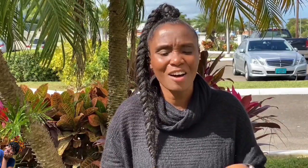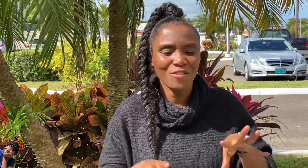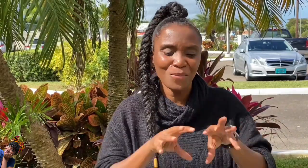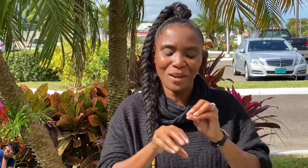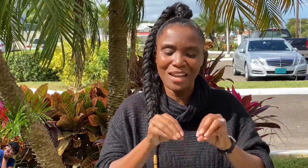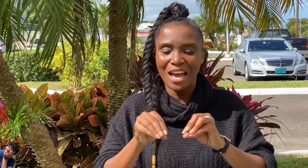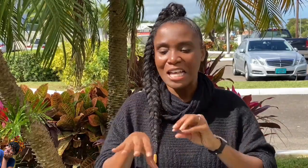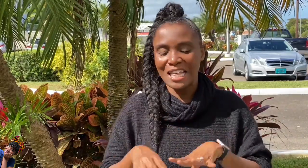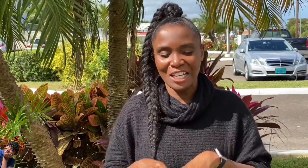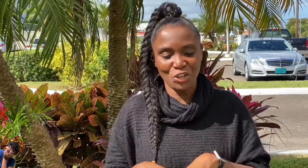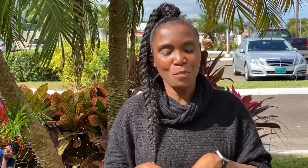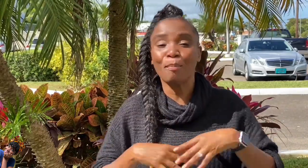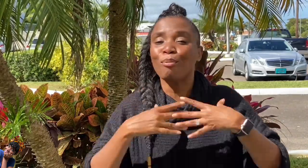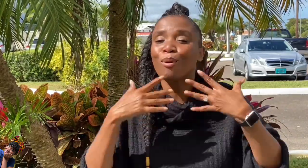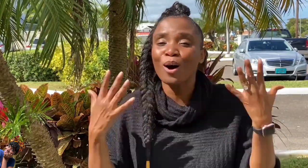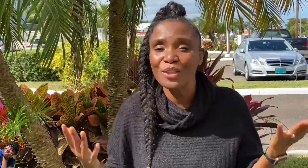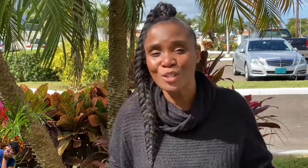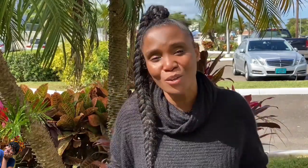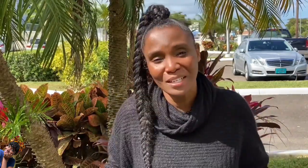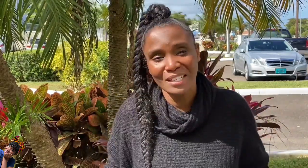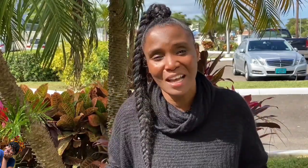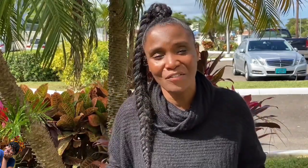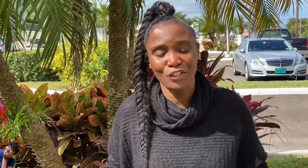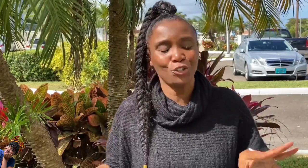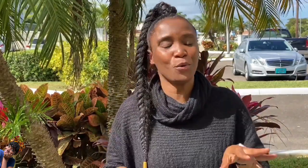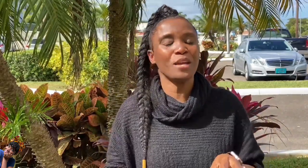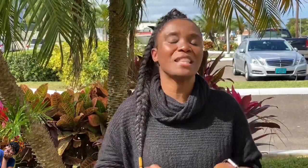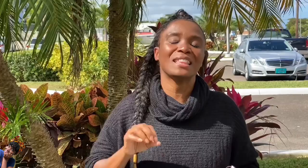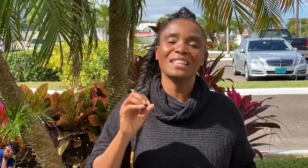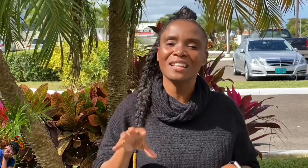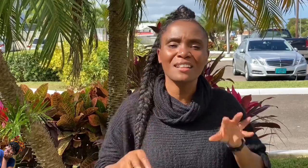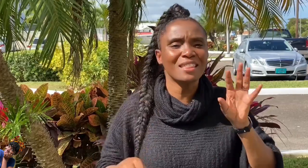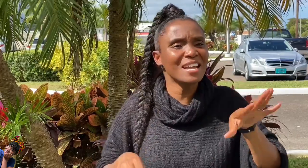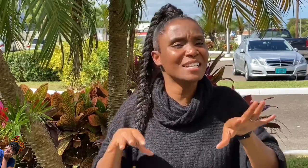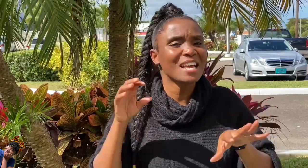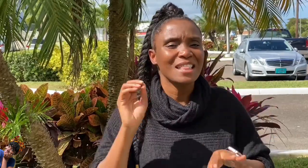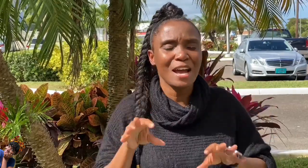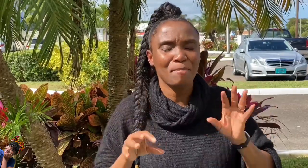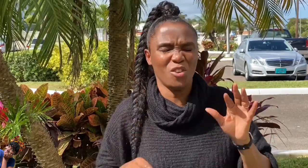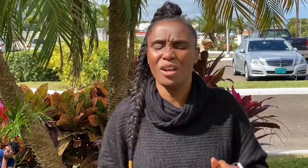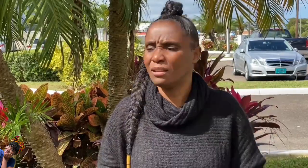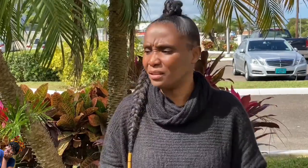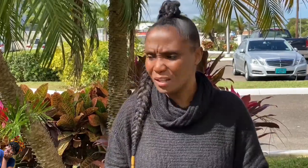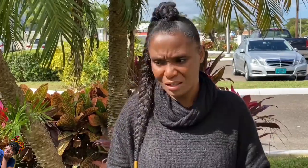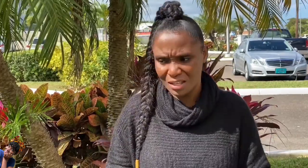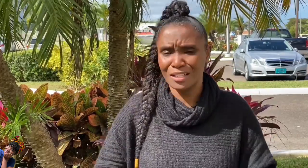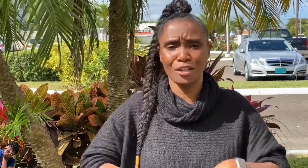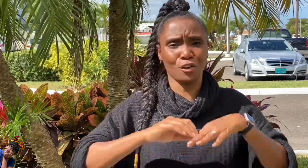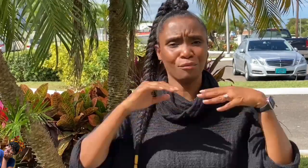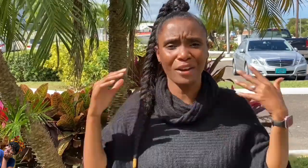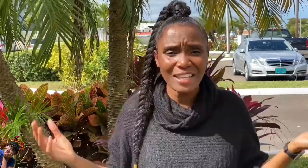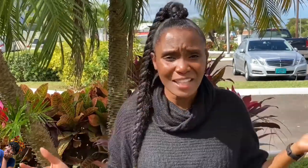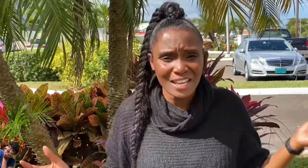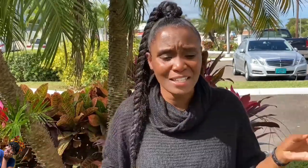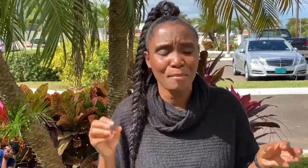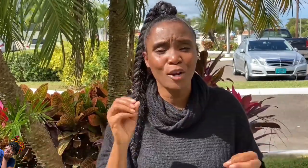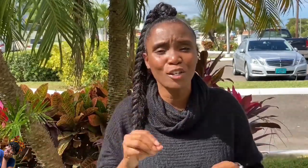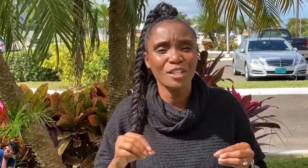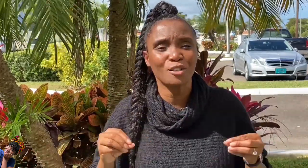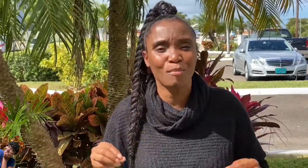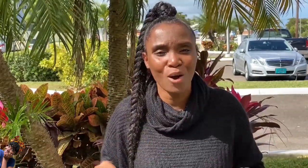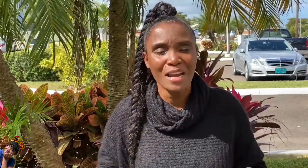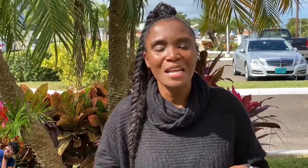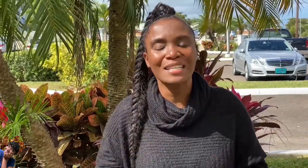I love the way that you brought the story to life and showing that the little things that, not the little things, the great things